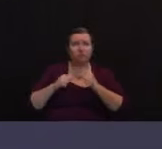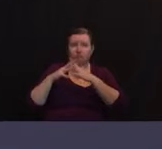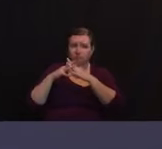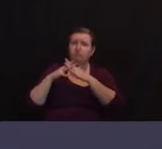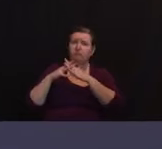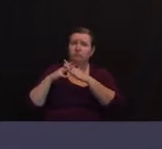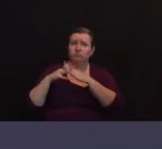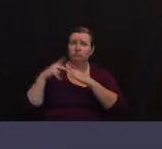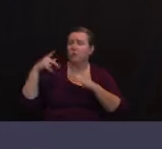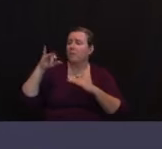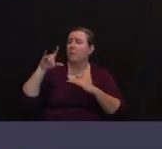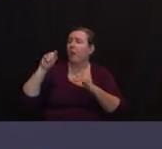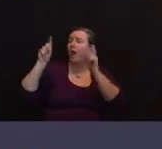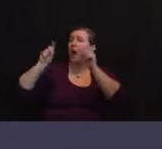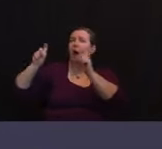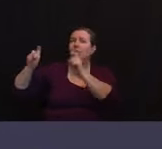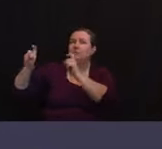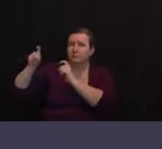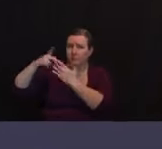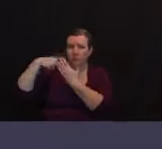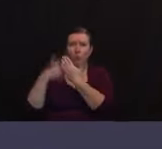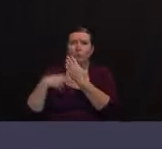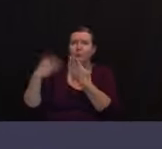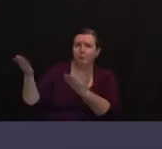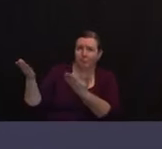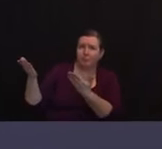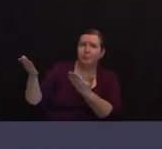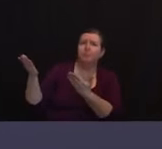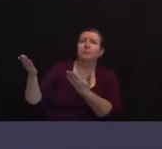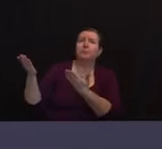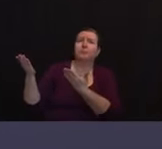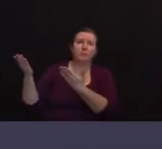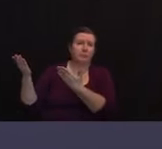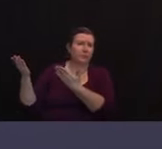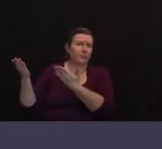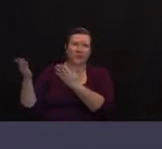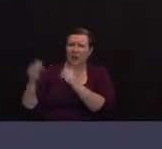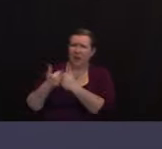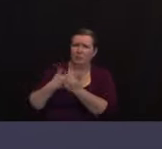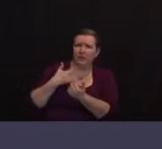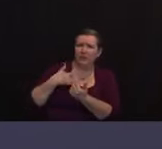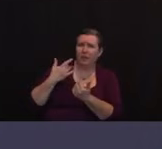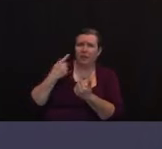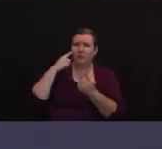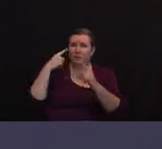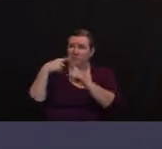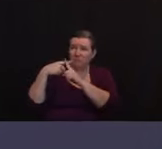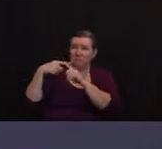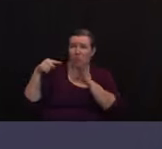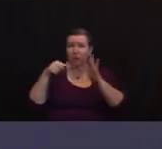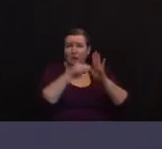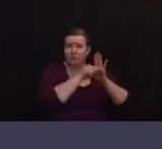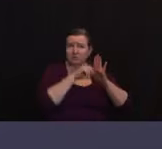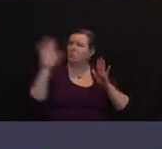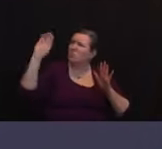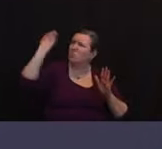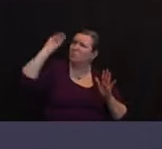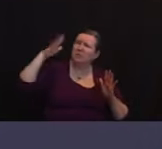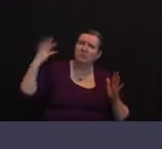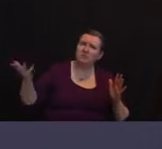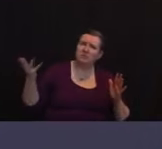this? Do you think there are pros and cons? What's your sense of this kind of an idea? Thank